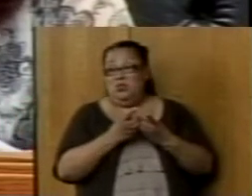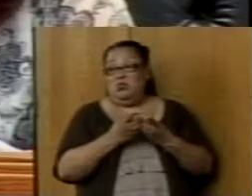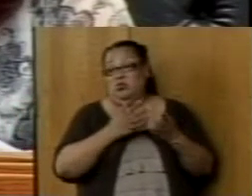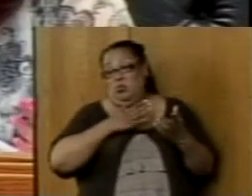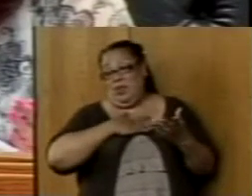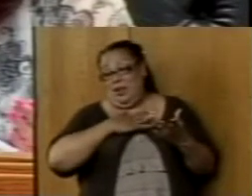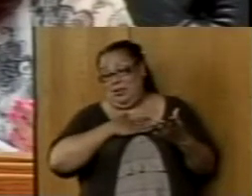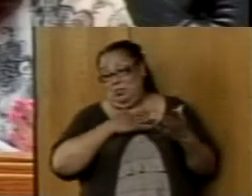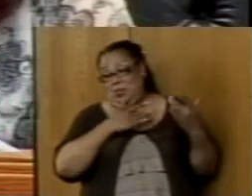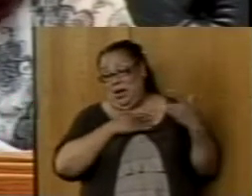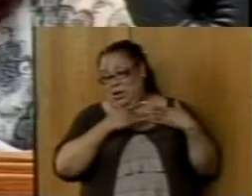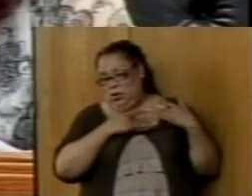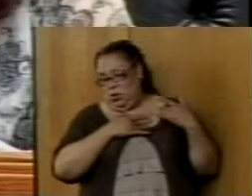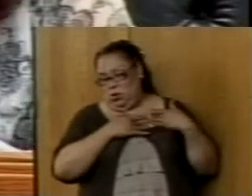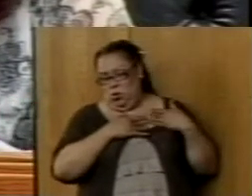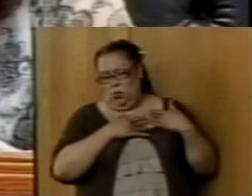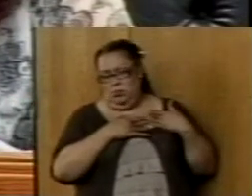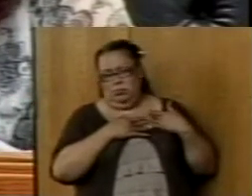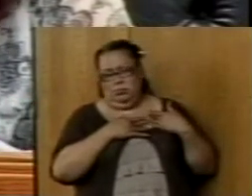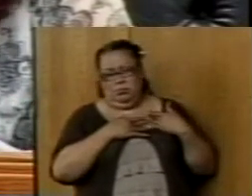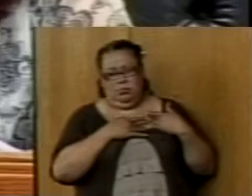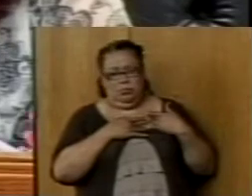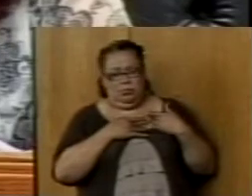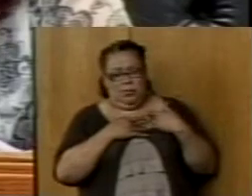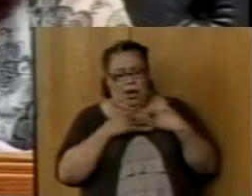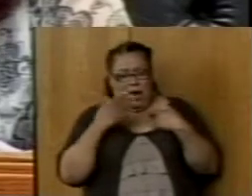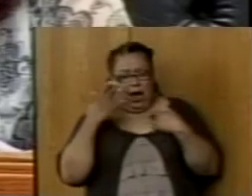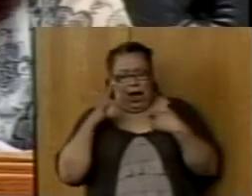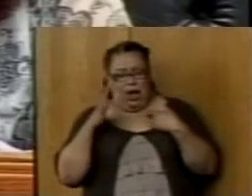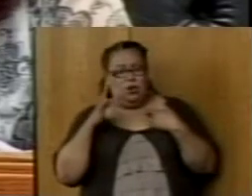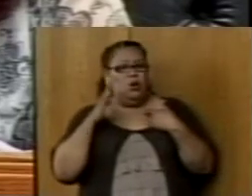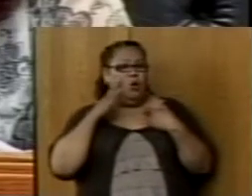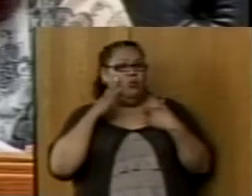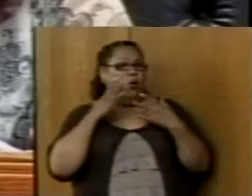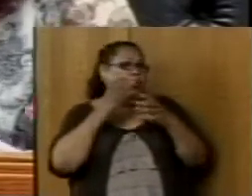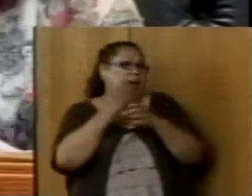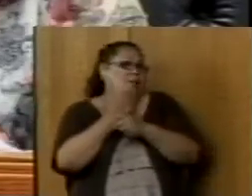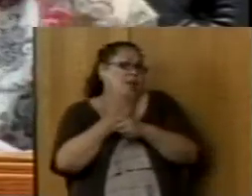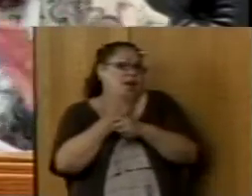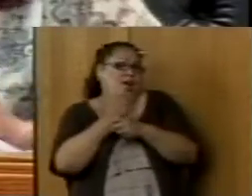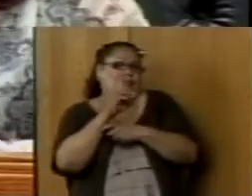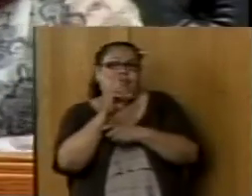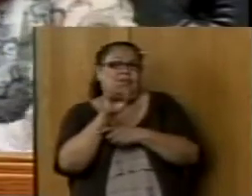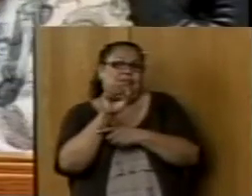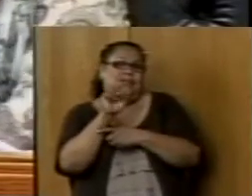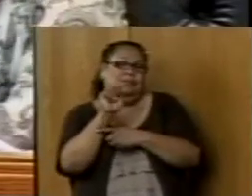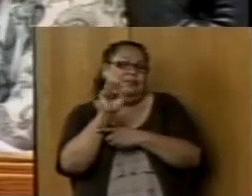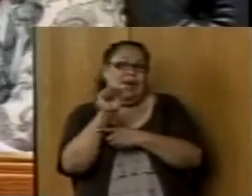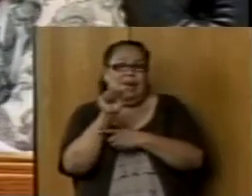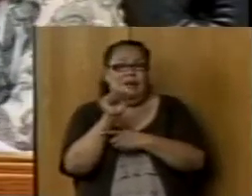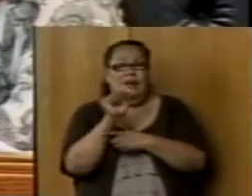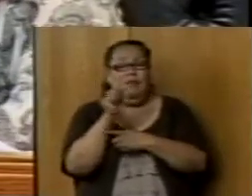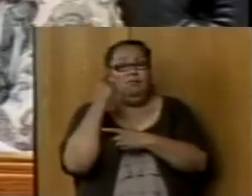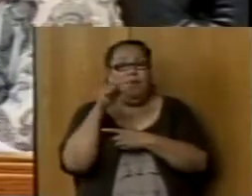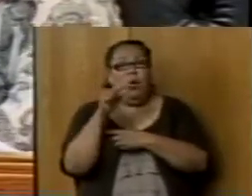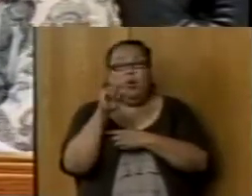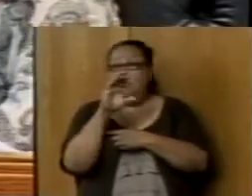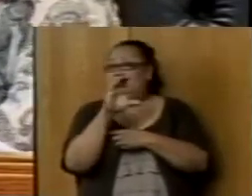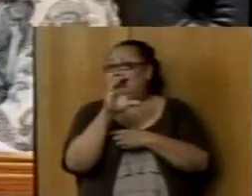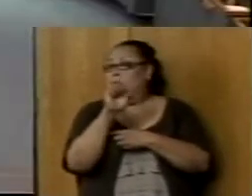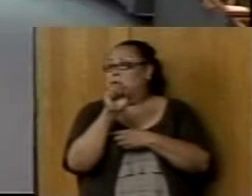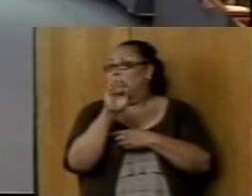my concern. Again, I don't know. We've not received the data for the C-Scope. Very good